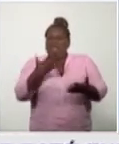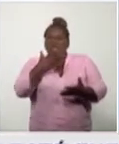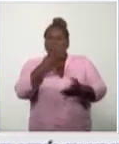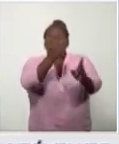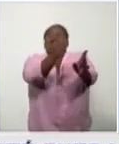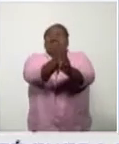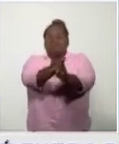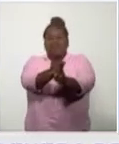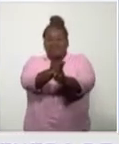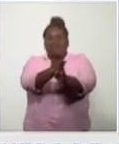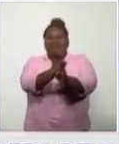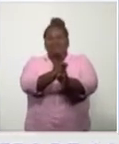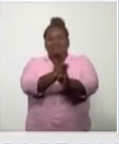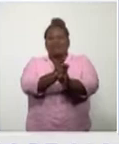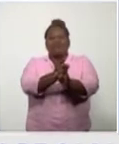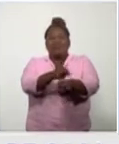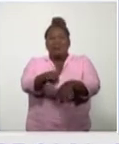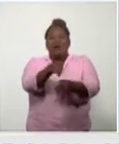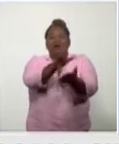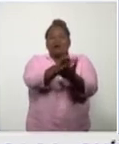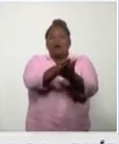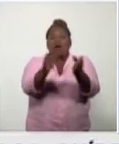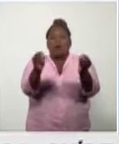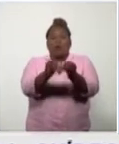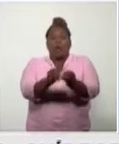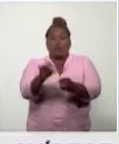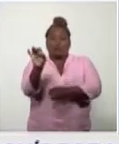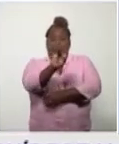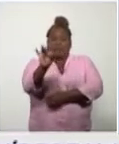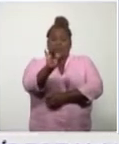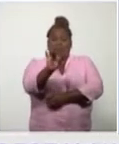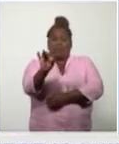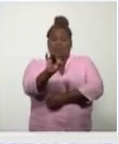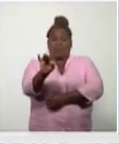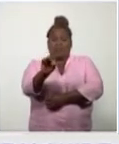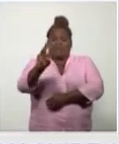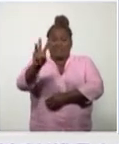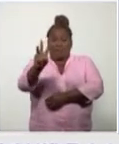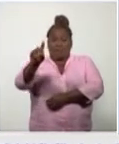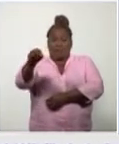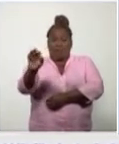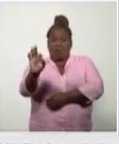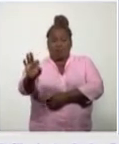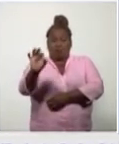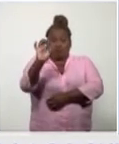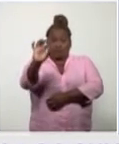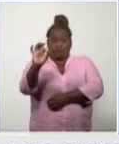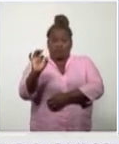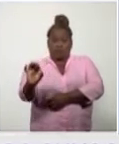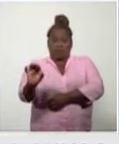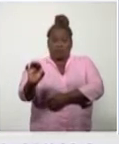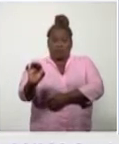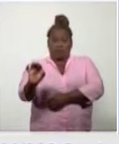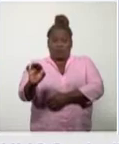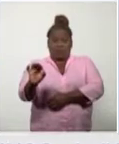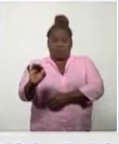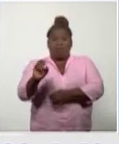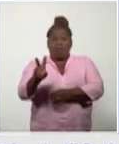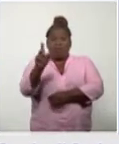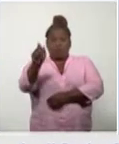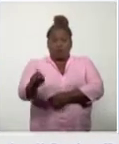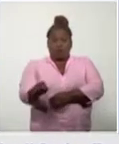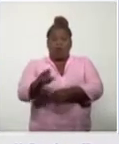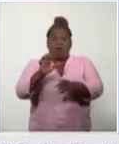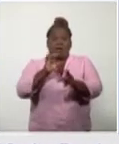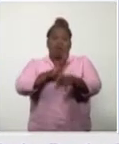As the source of infection was determined in all cases yesterday, from previous days, there are 77 cases